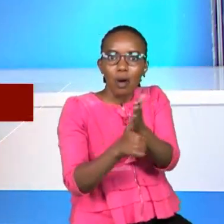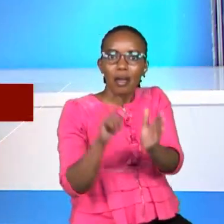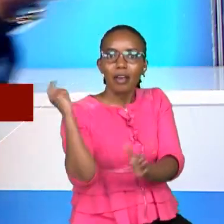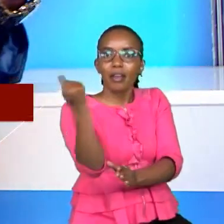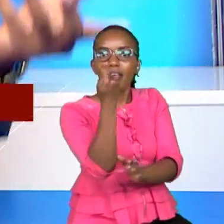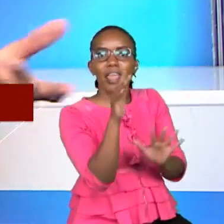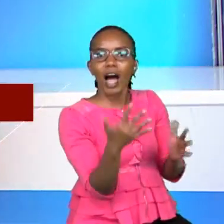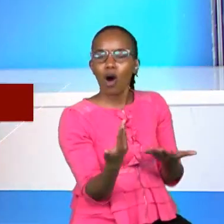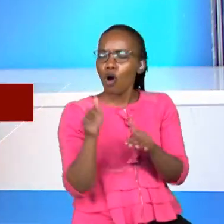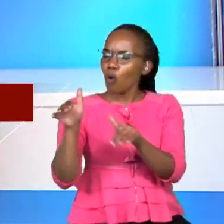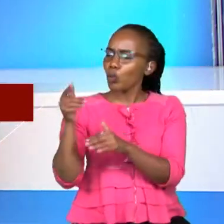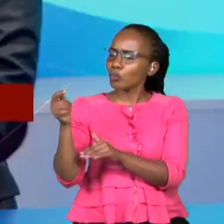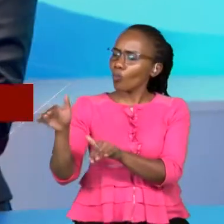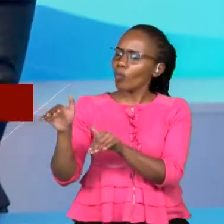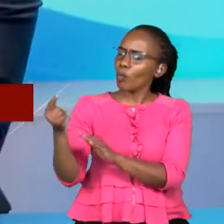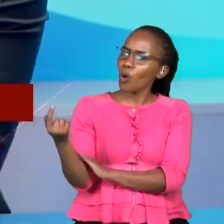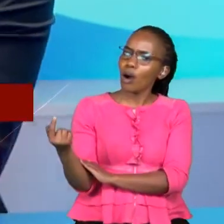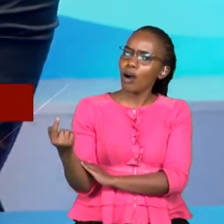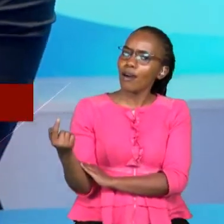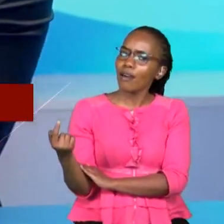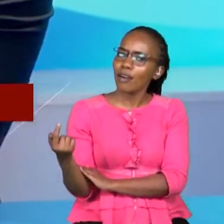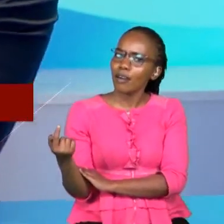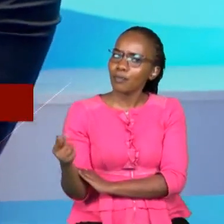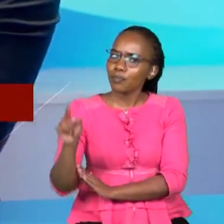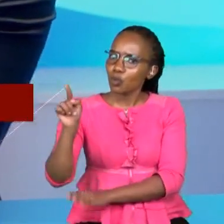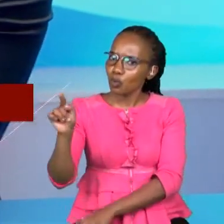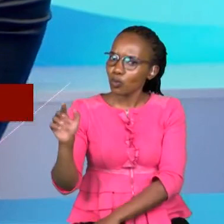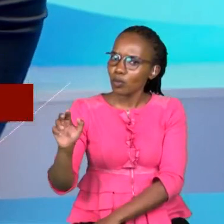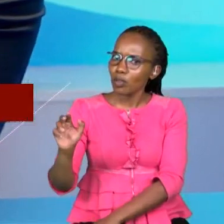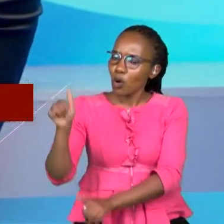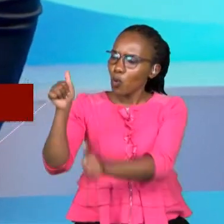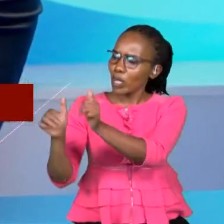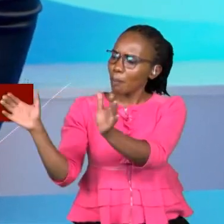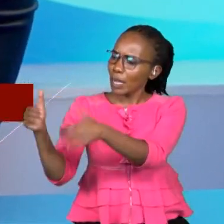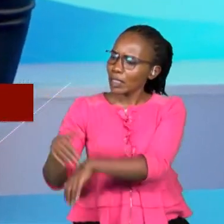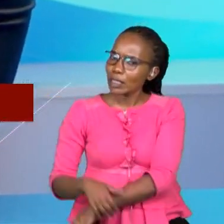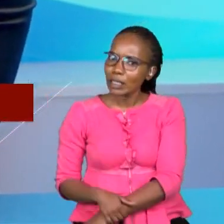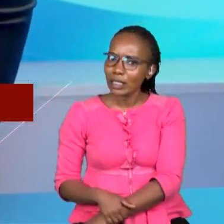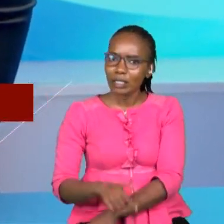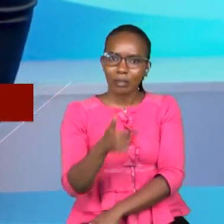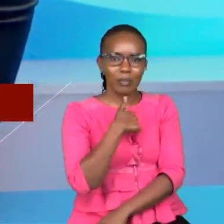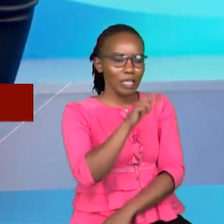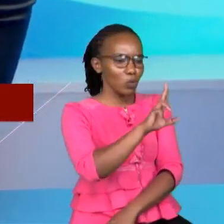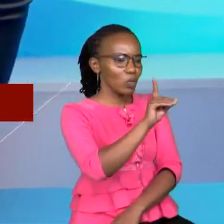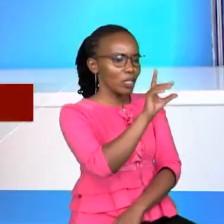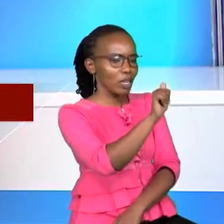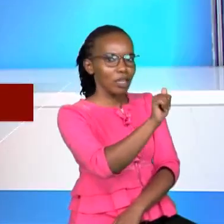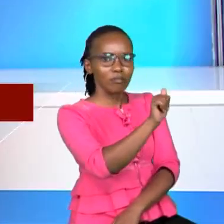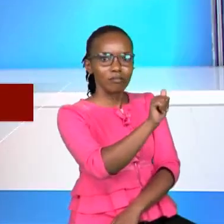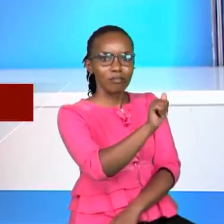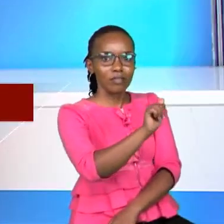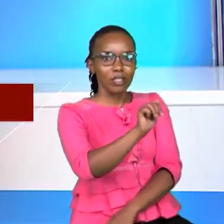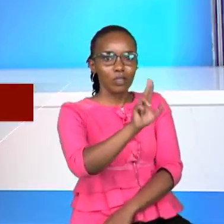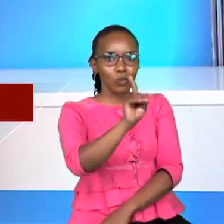Kenya? Hold still. You are vying with which party? I'm vying with UDA, United